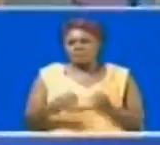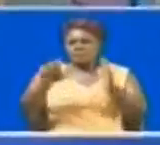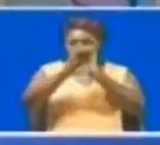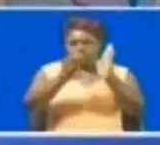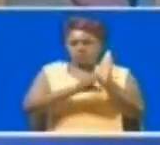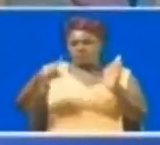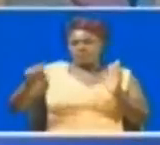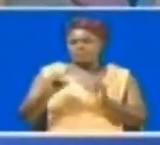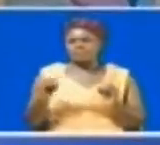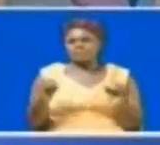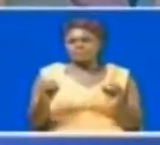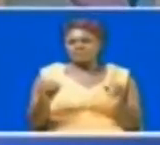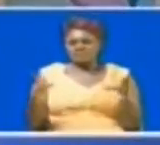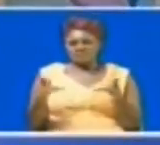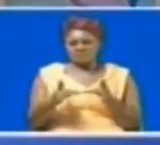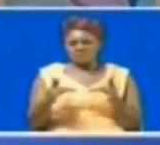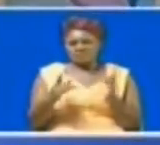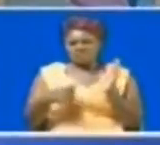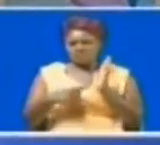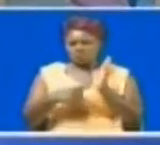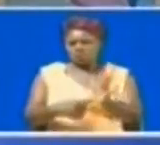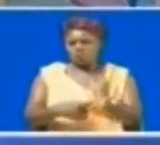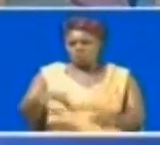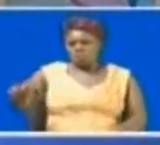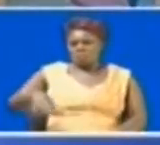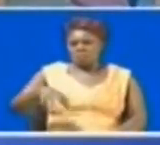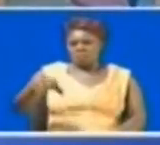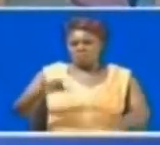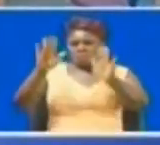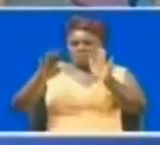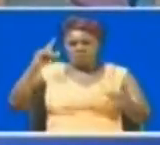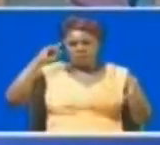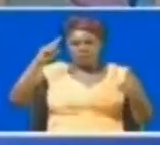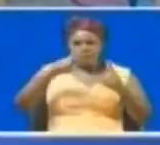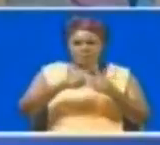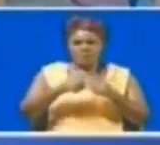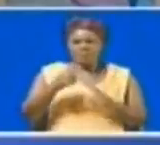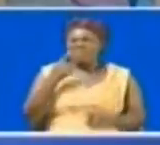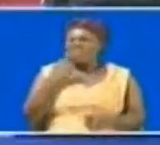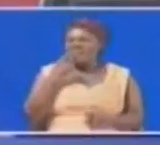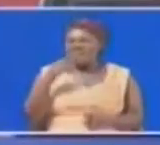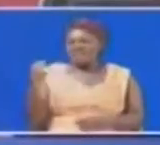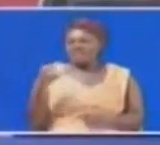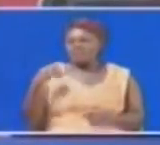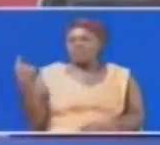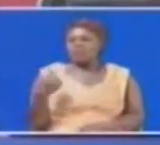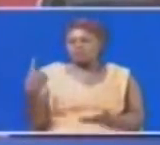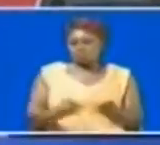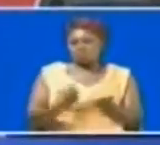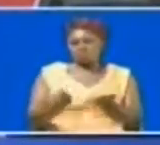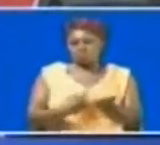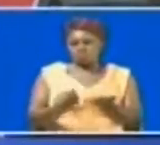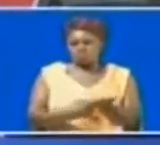unconstitutional. A leaked email exposed the chain's marketing campaign targeting white customers only. The email by